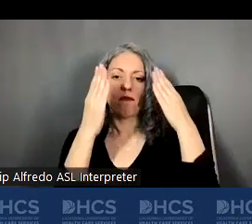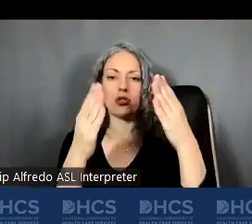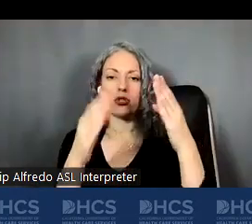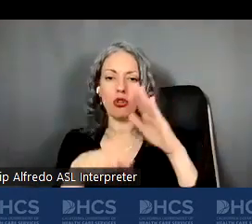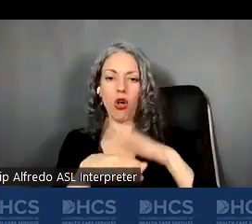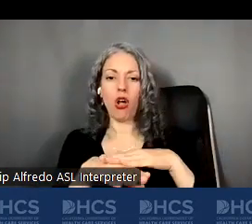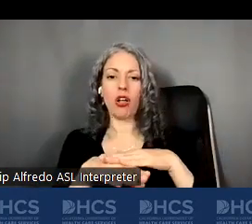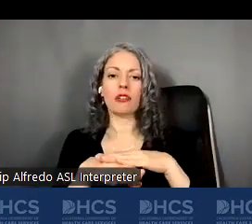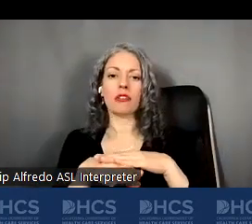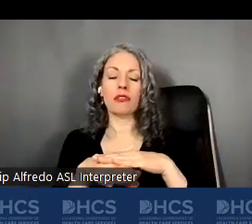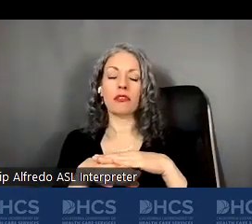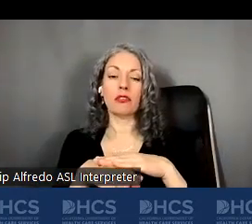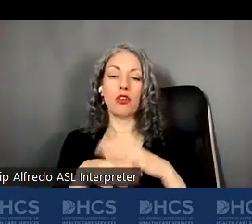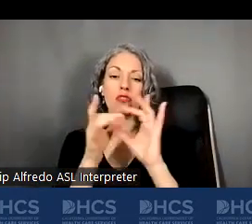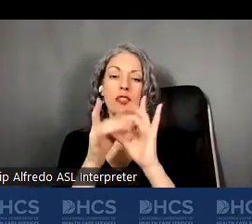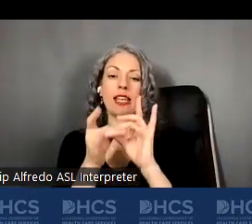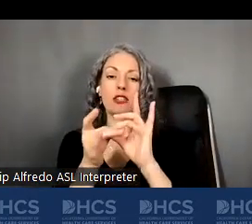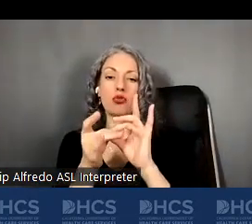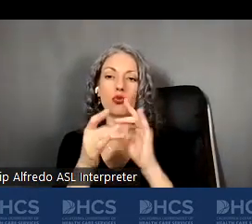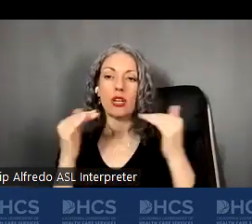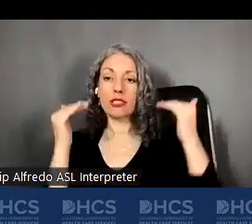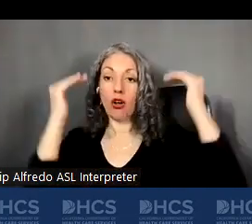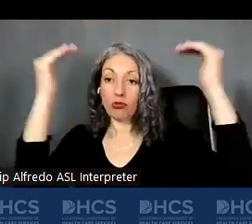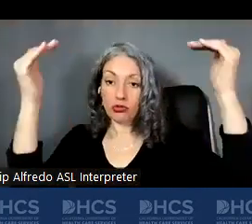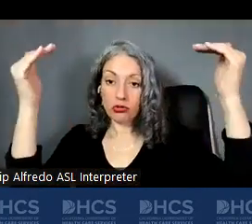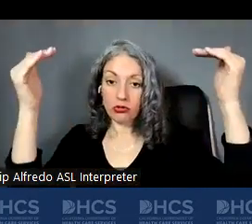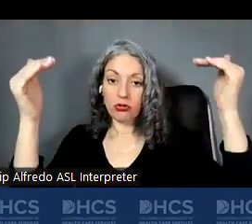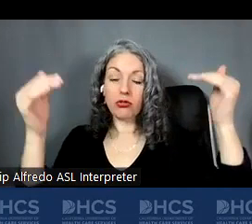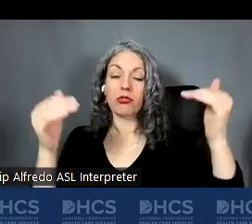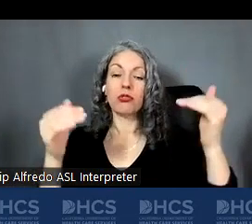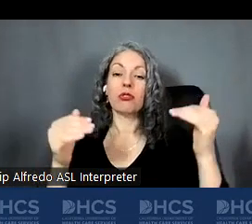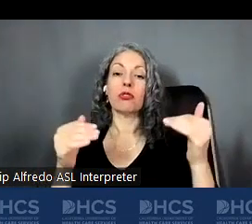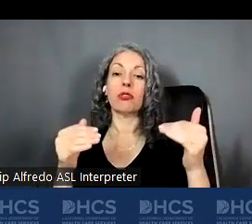of focus related to adults who are at risk for